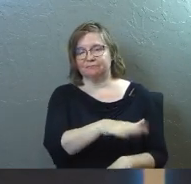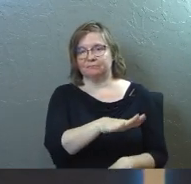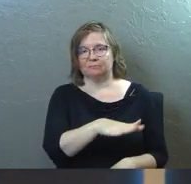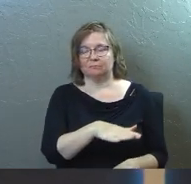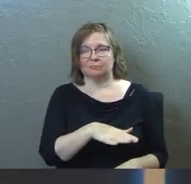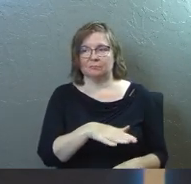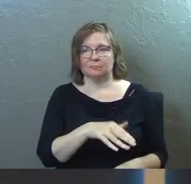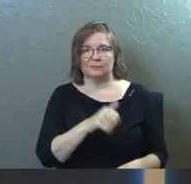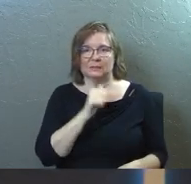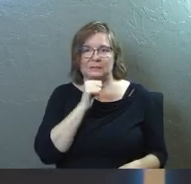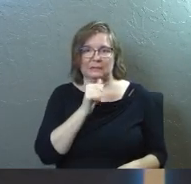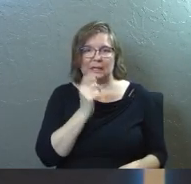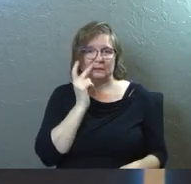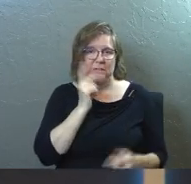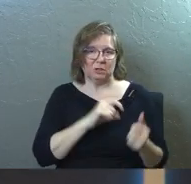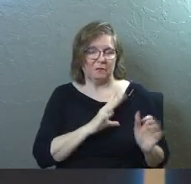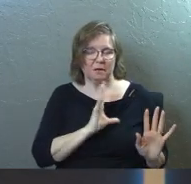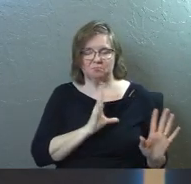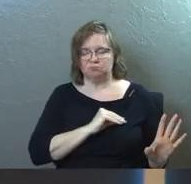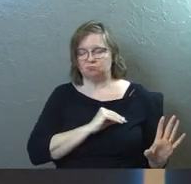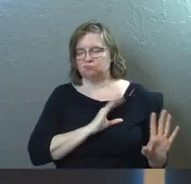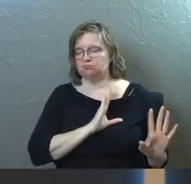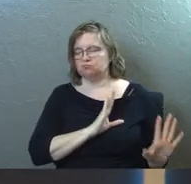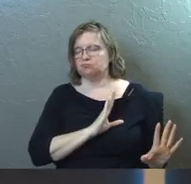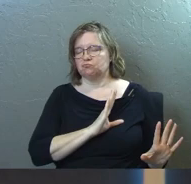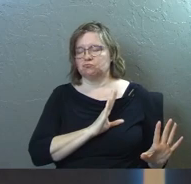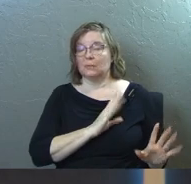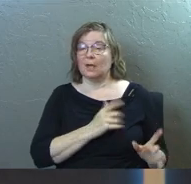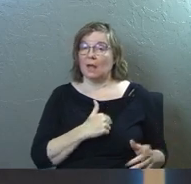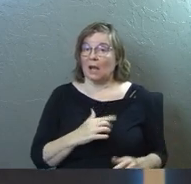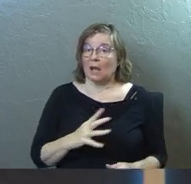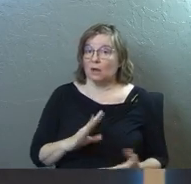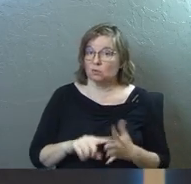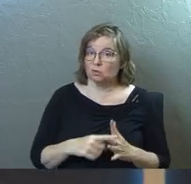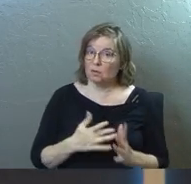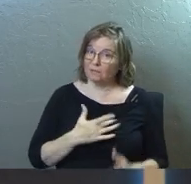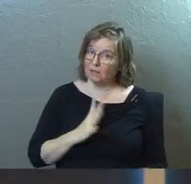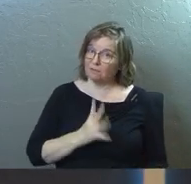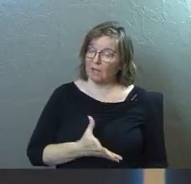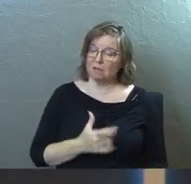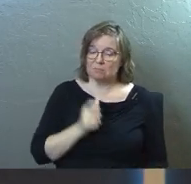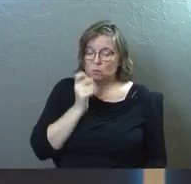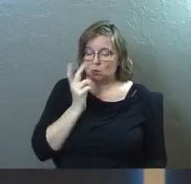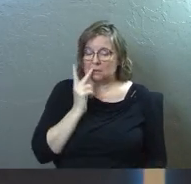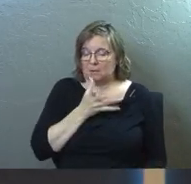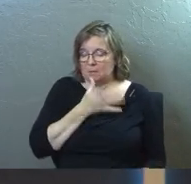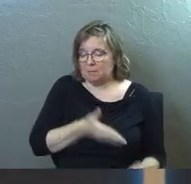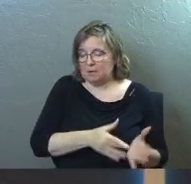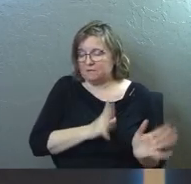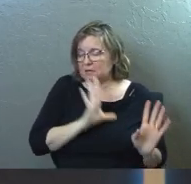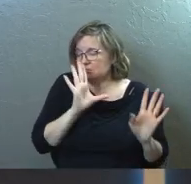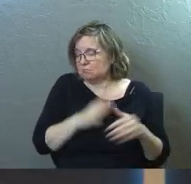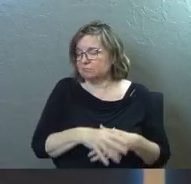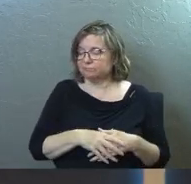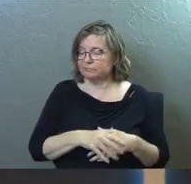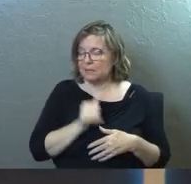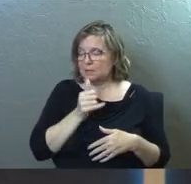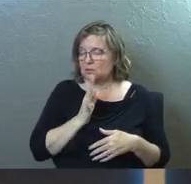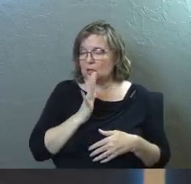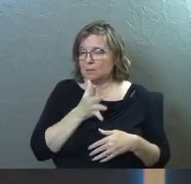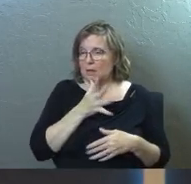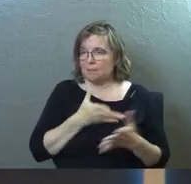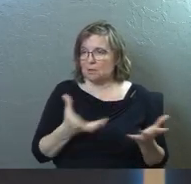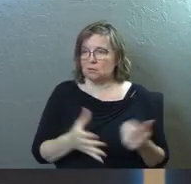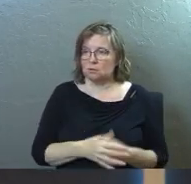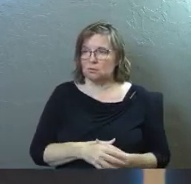relationship, with the lack of unity, to where we weren't really talking to each other a lot. And I was getting okay with it. I was like, "Yeah, I'm cool. I'm just not gonna talk to my